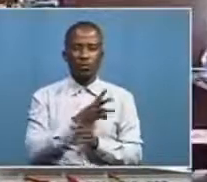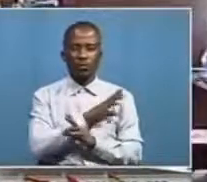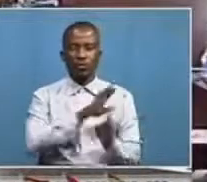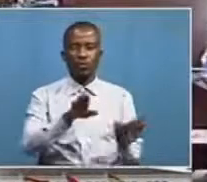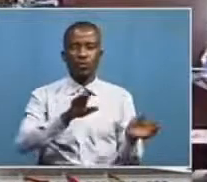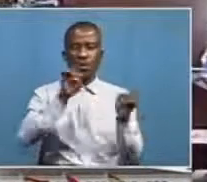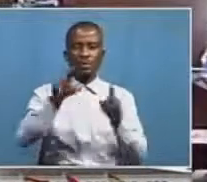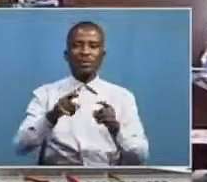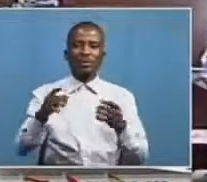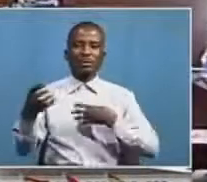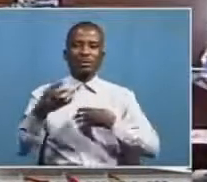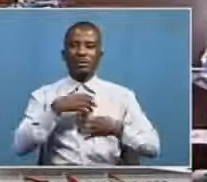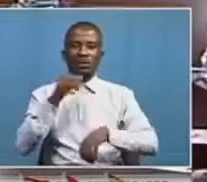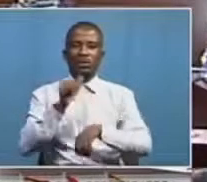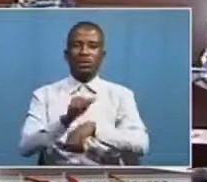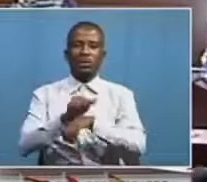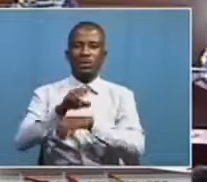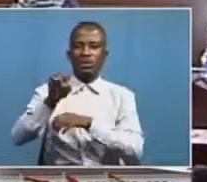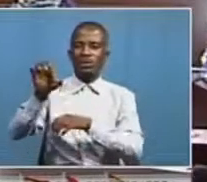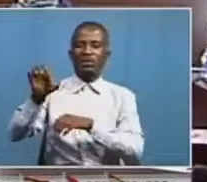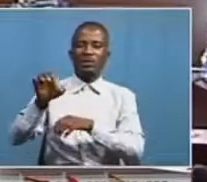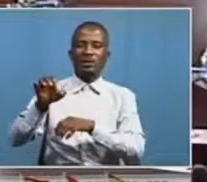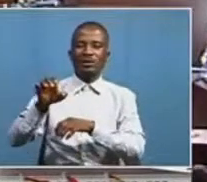take over the work of the Electoral Commission.